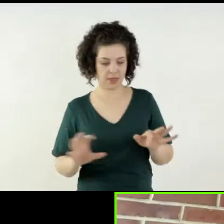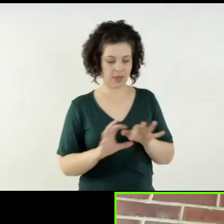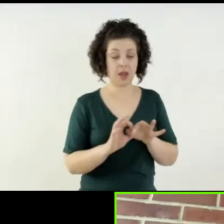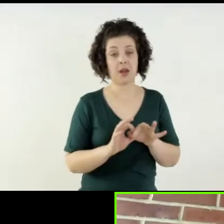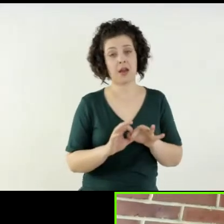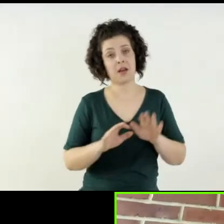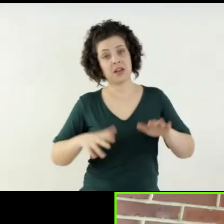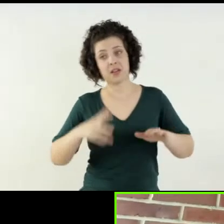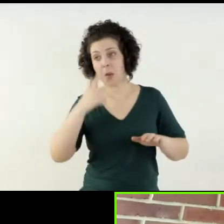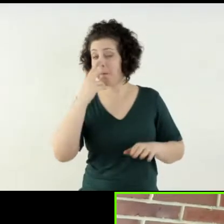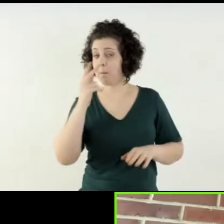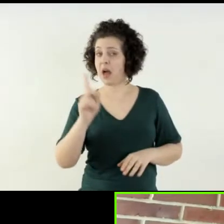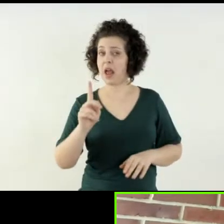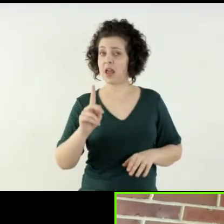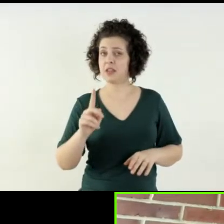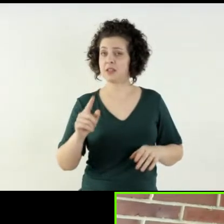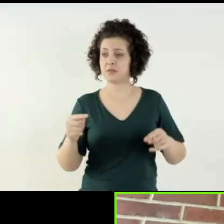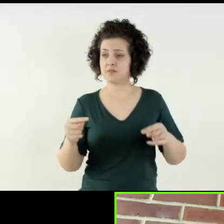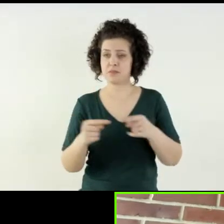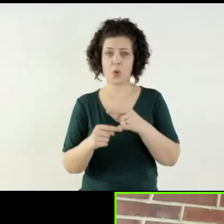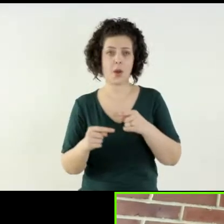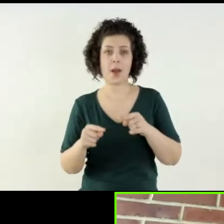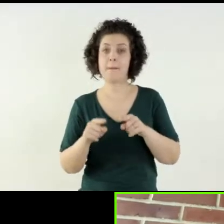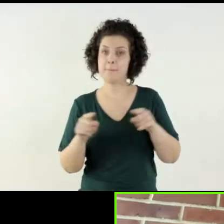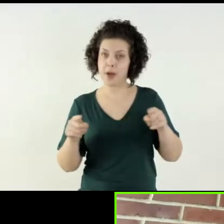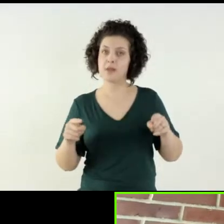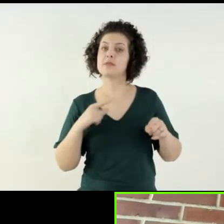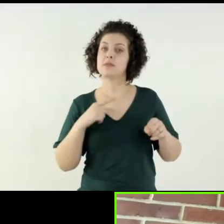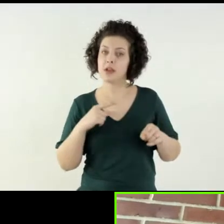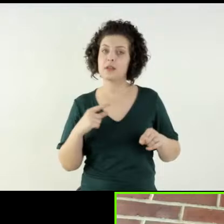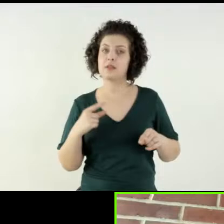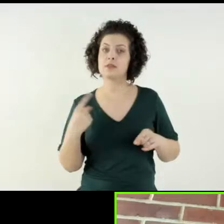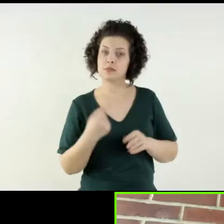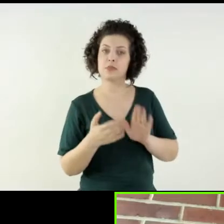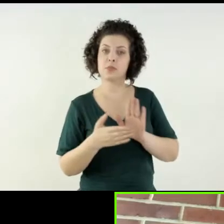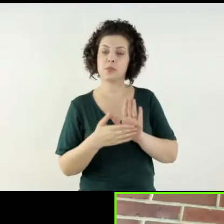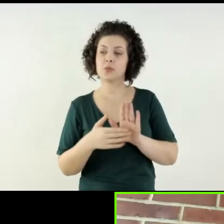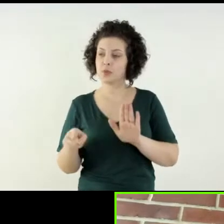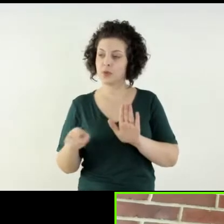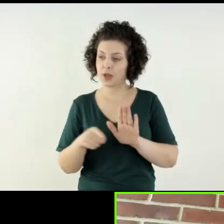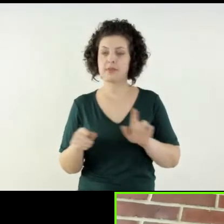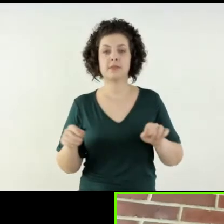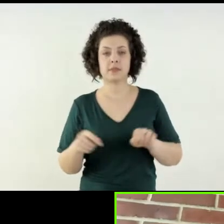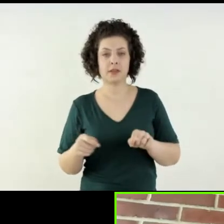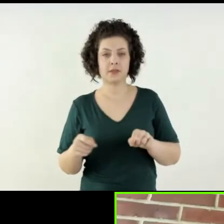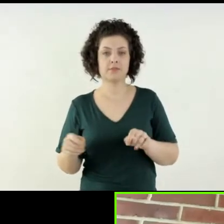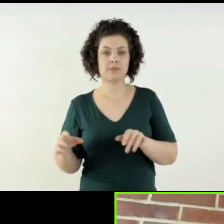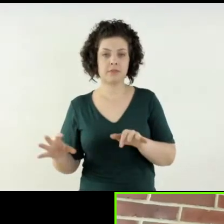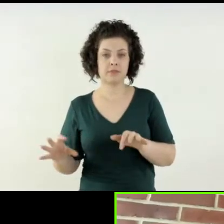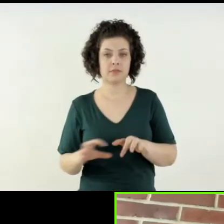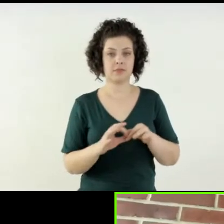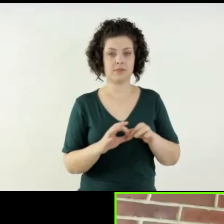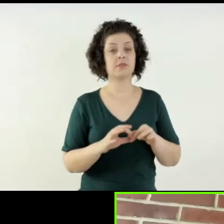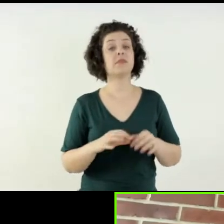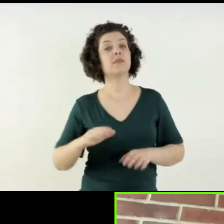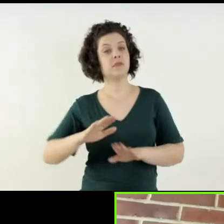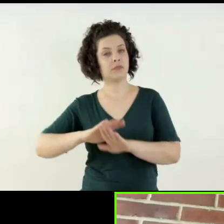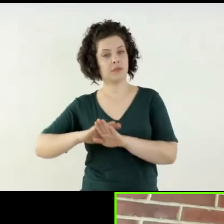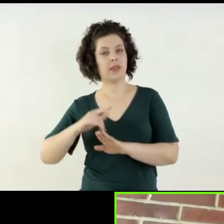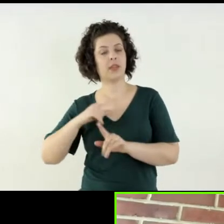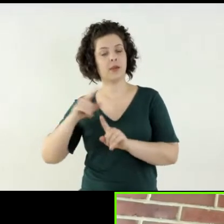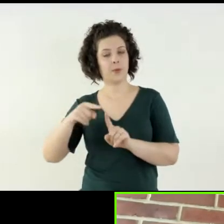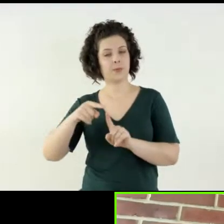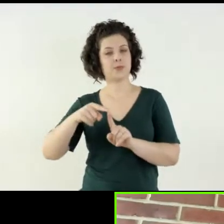about, Roxana, for me, it was quite intentional to move from thinking about one form of family